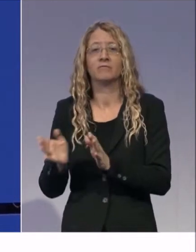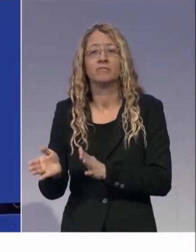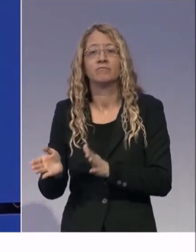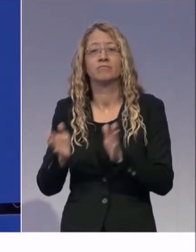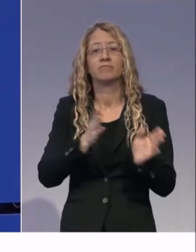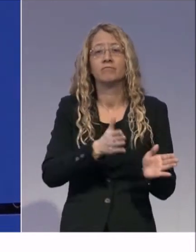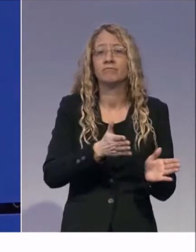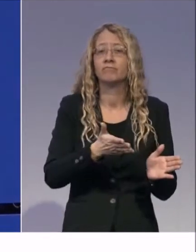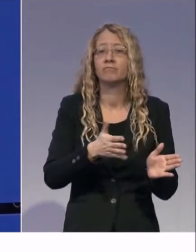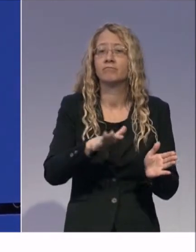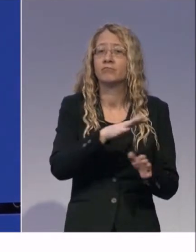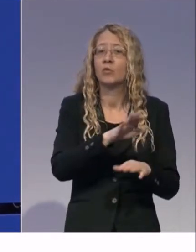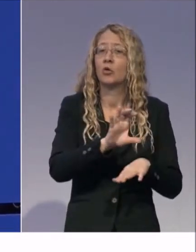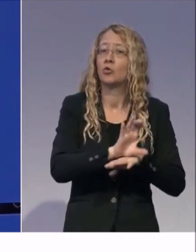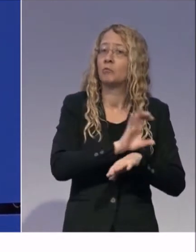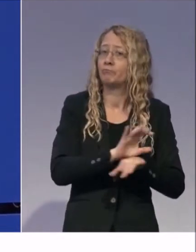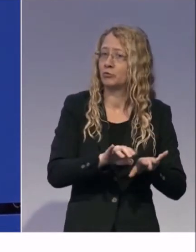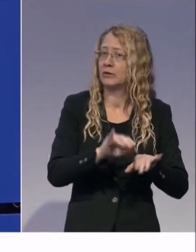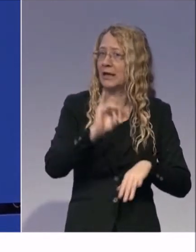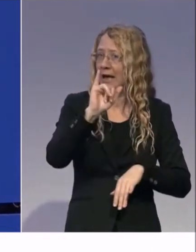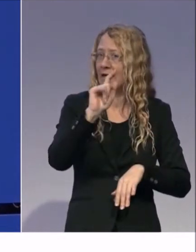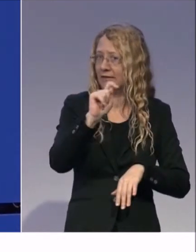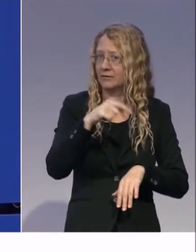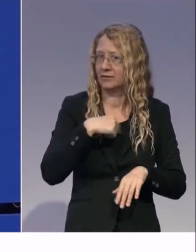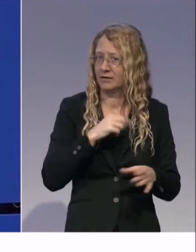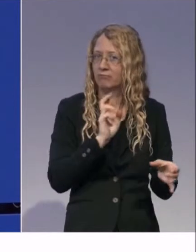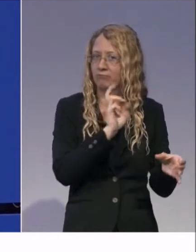Morgan, if anyone remembers him. I will move on.